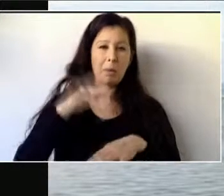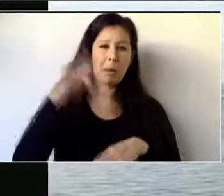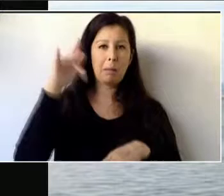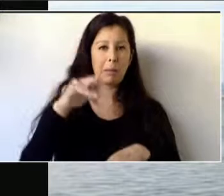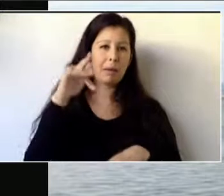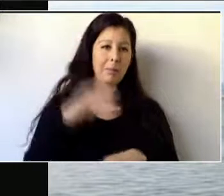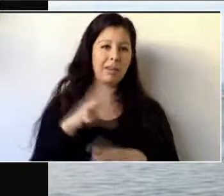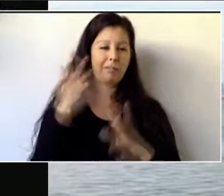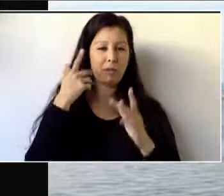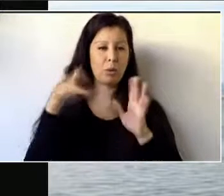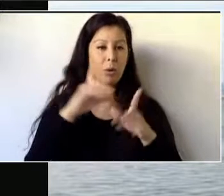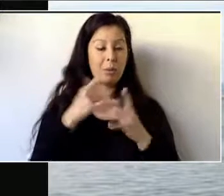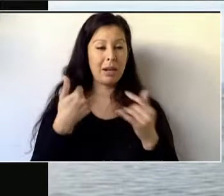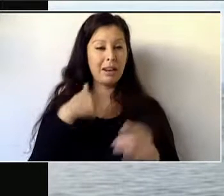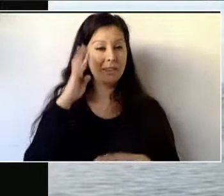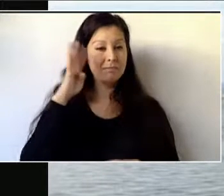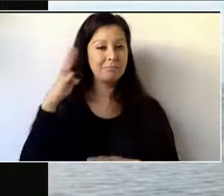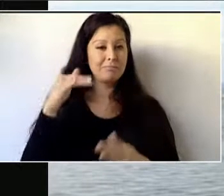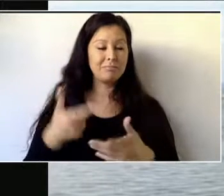Which is just annoying to have to do the button pressing and recording.